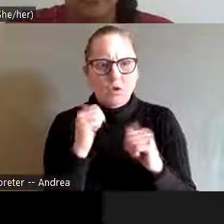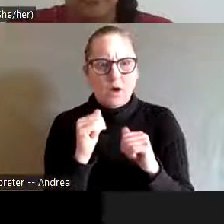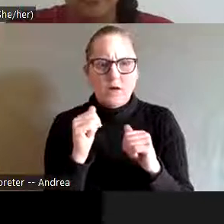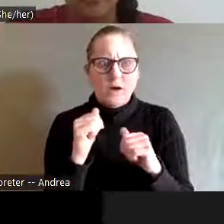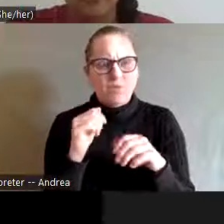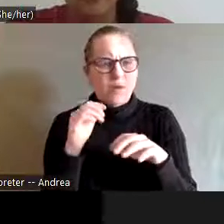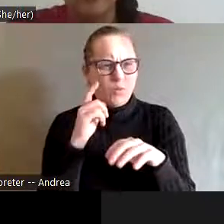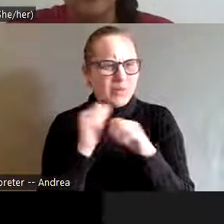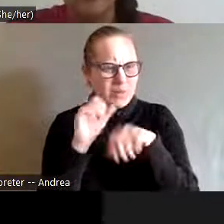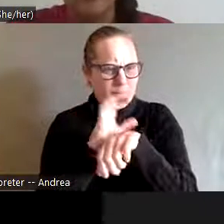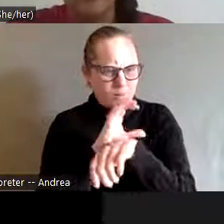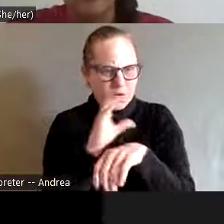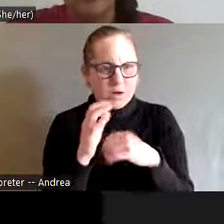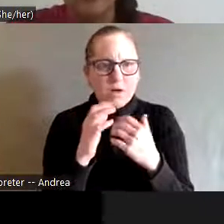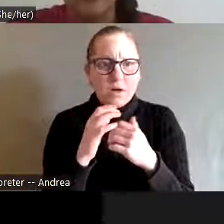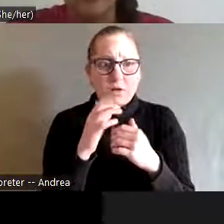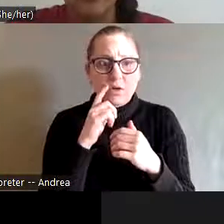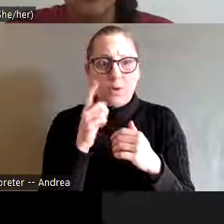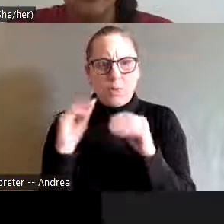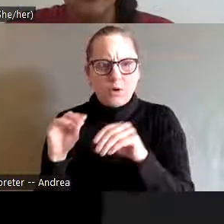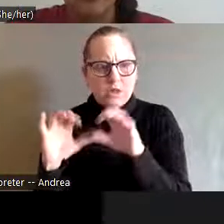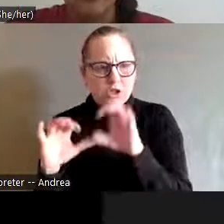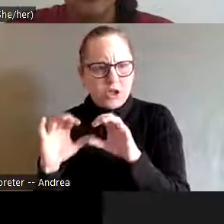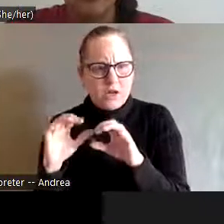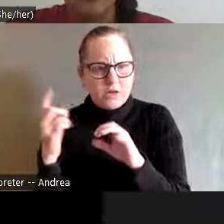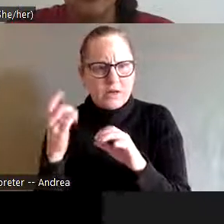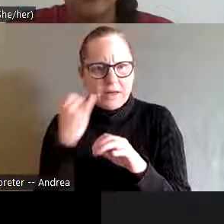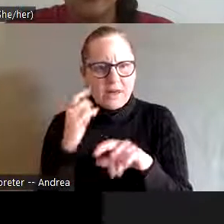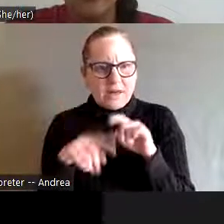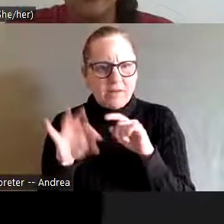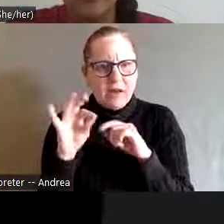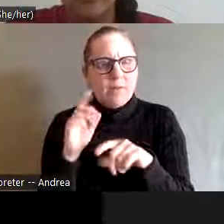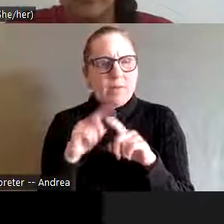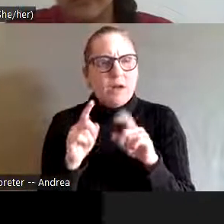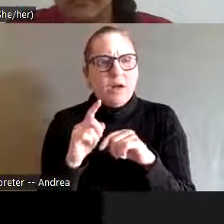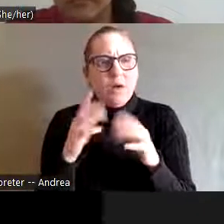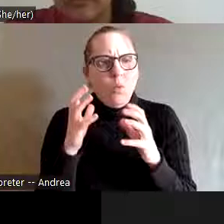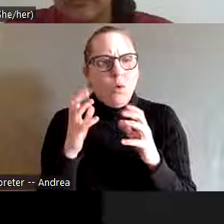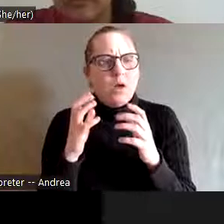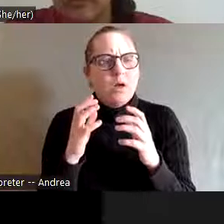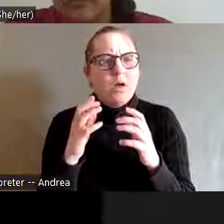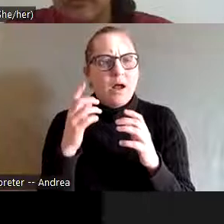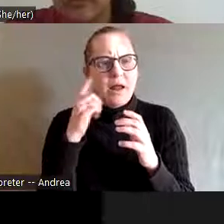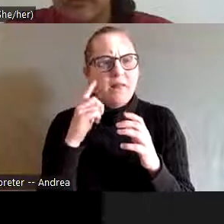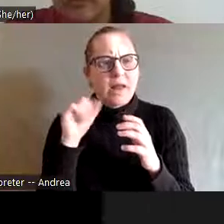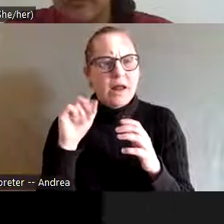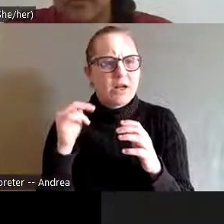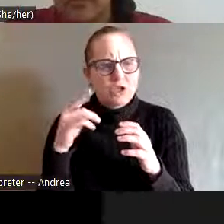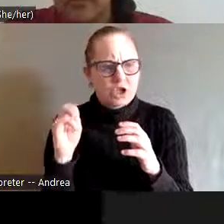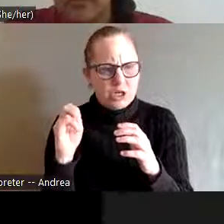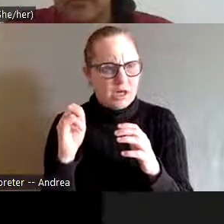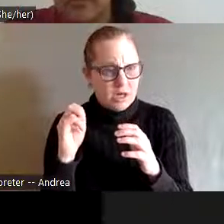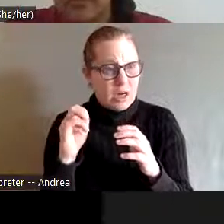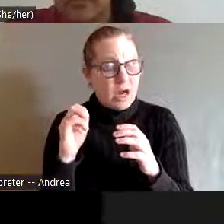down the line. Or maybe I'll put it in the chat or something if I can't find it. But I just wanted to, I think Commissioner Angie might have